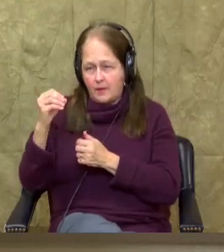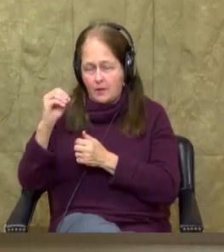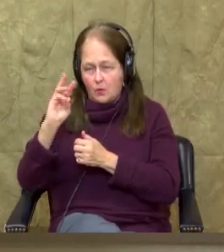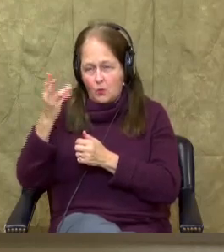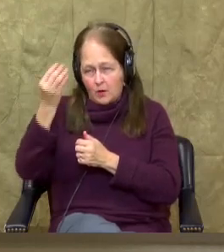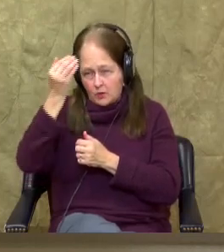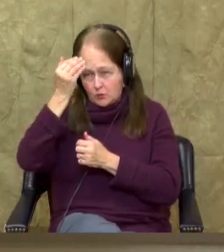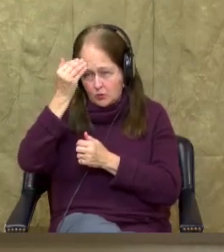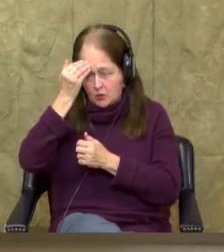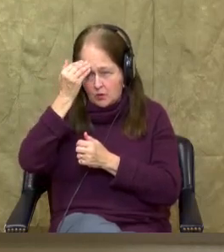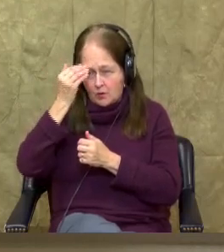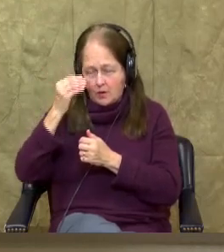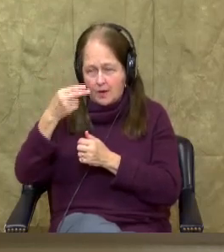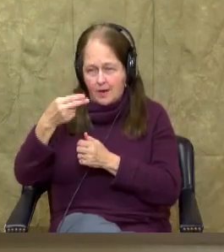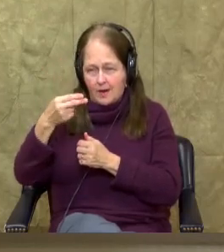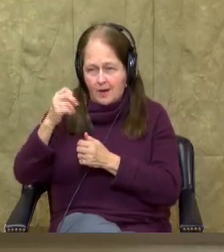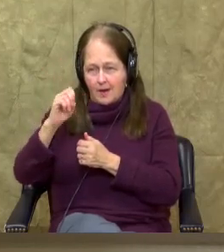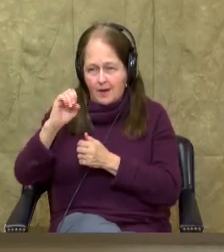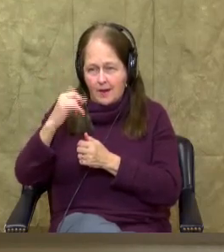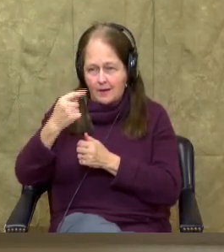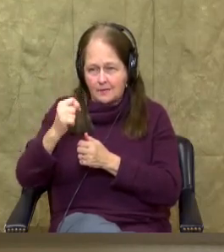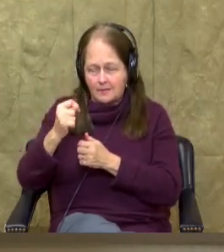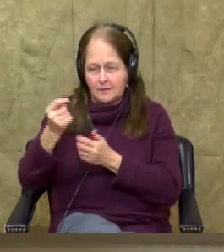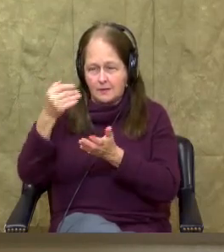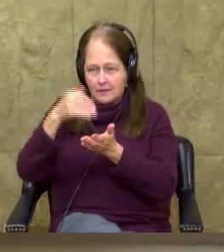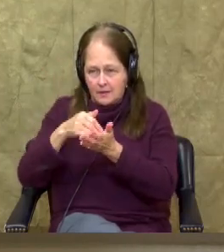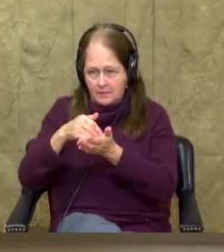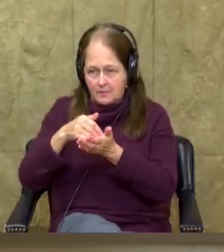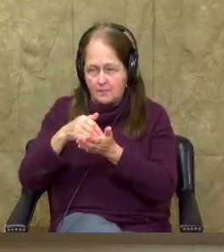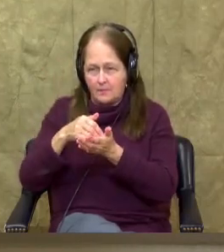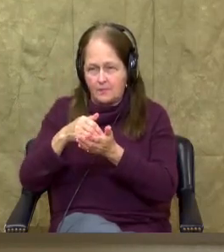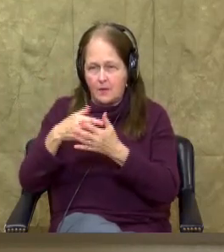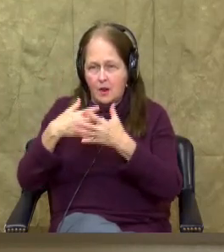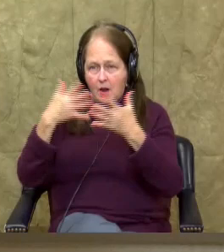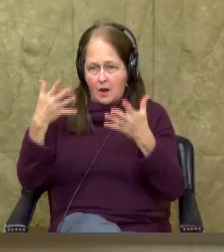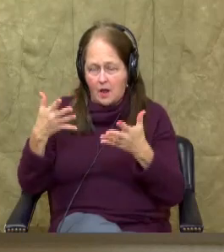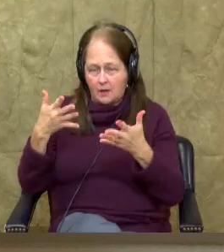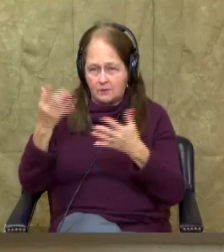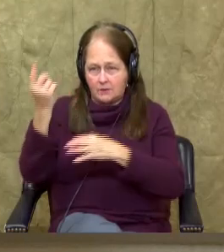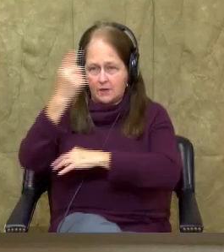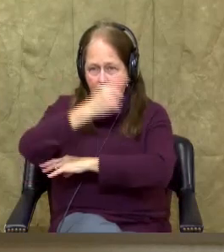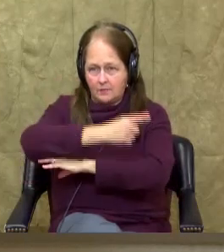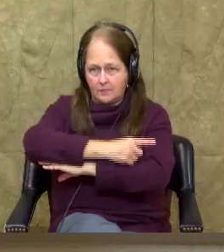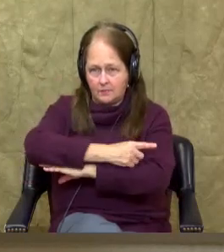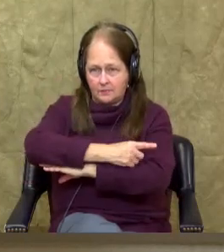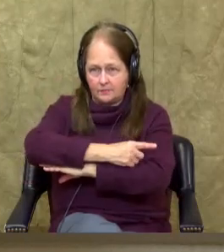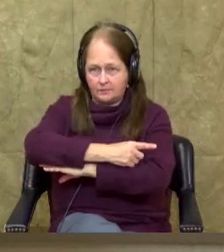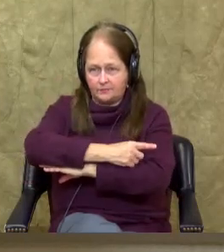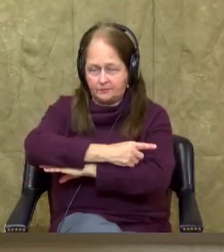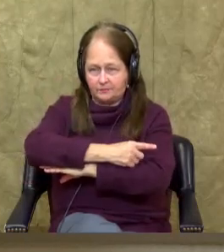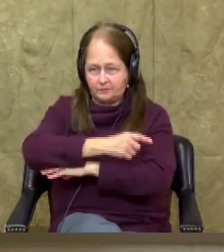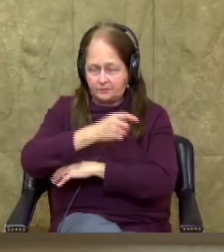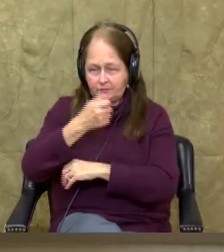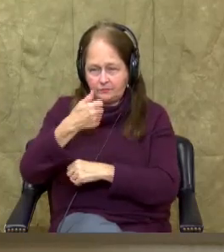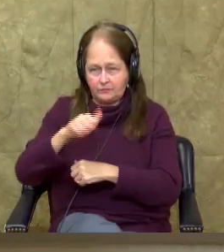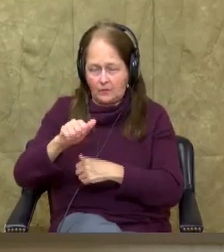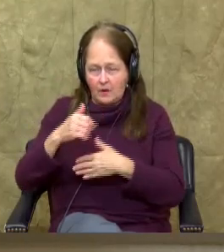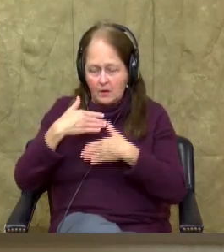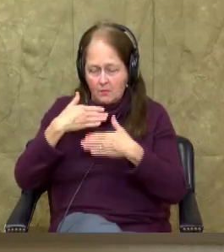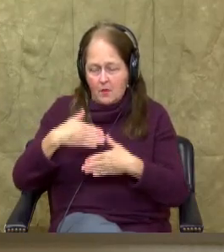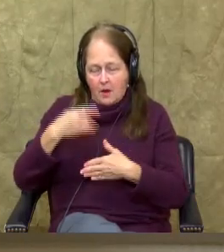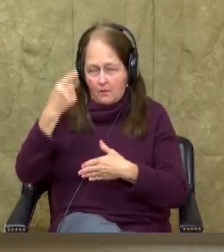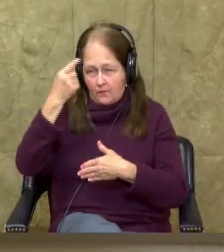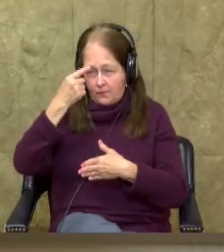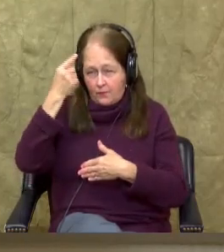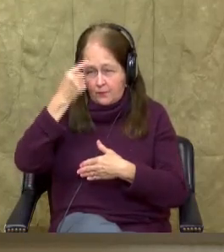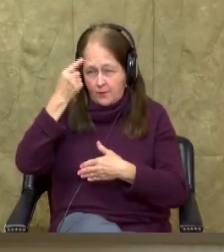has something to do with the height, because I've been saying those words a lot today. So can anybody